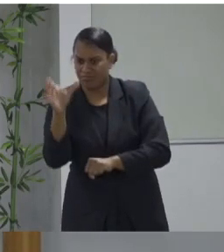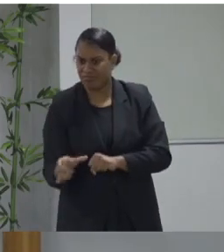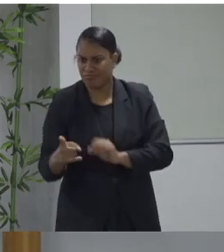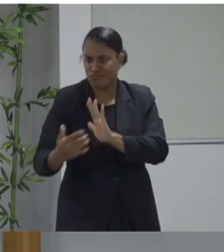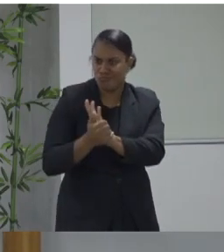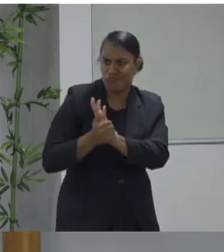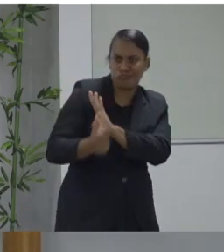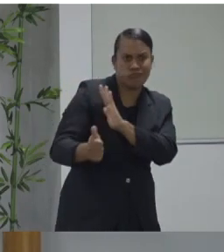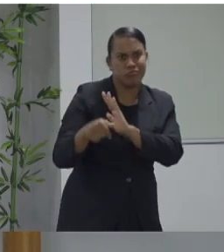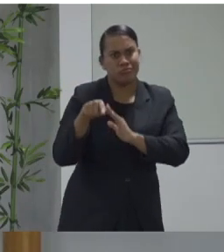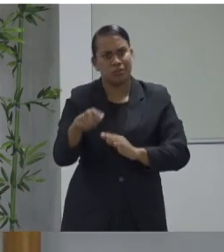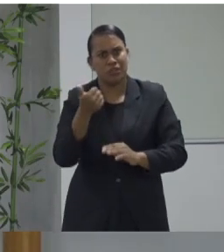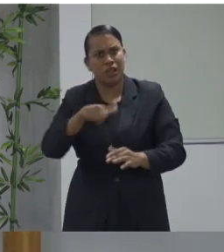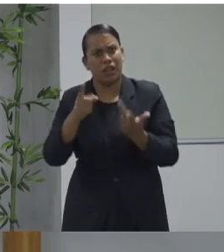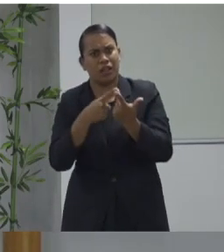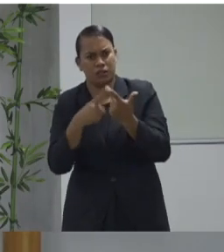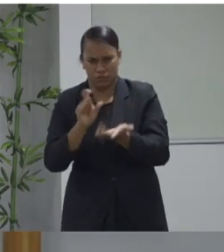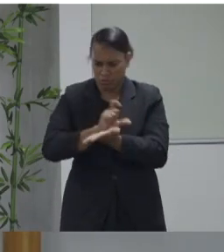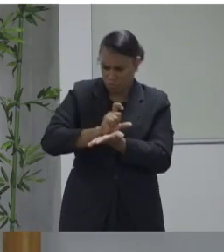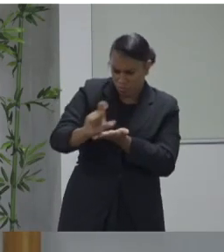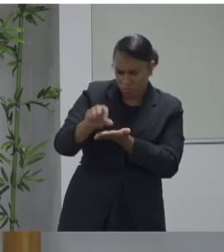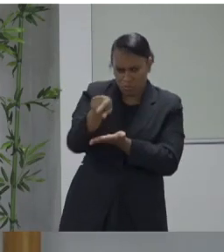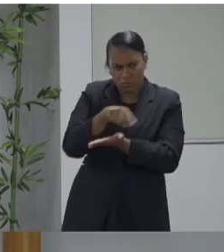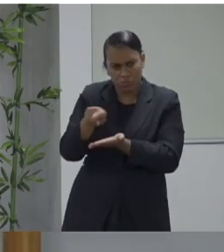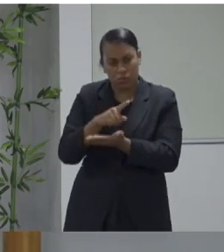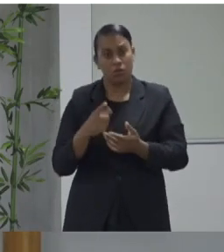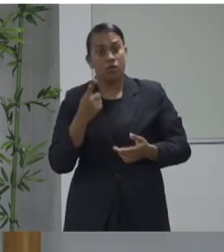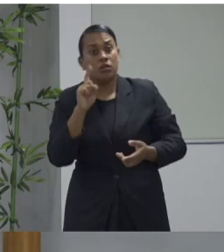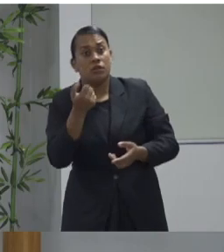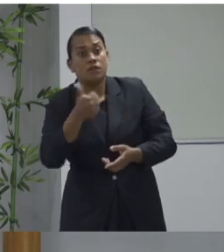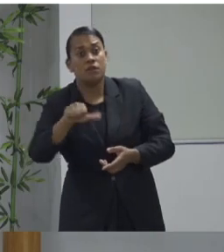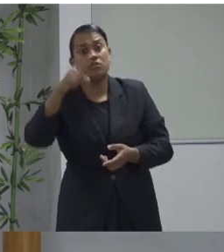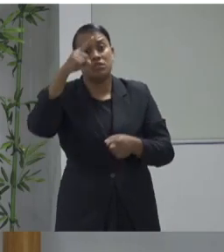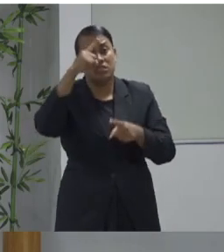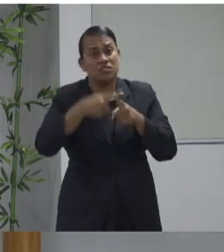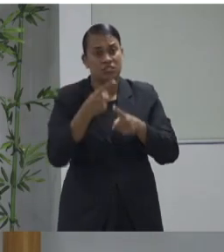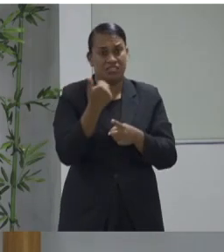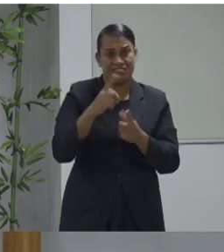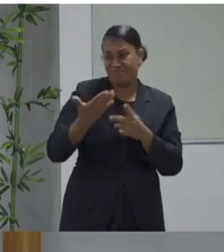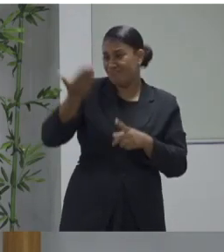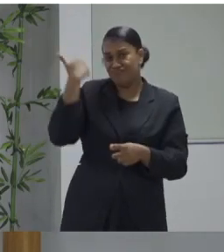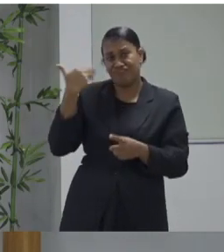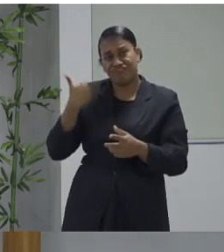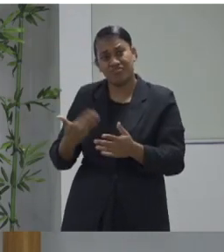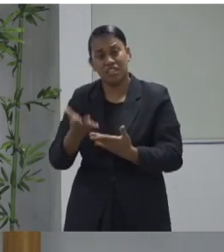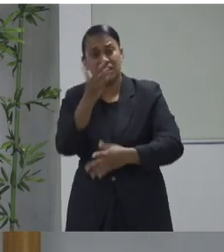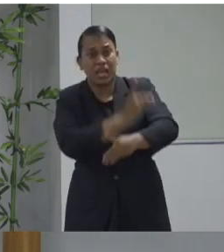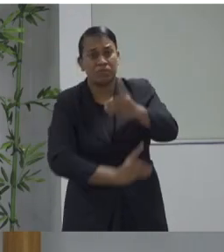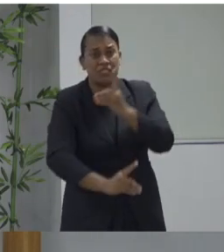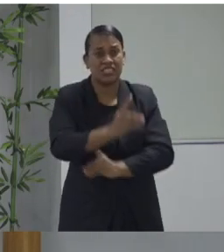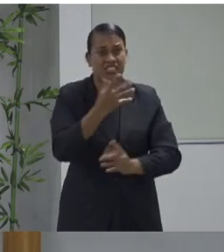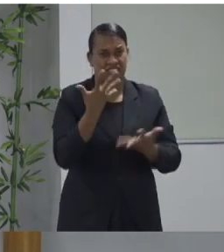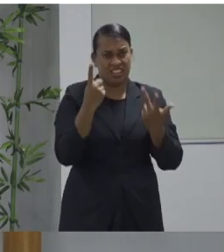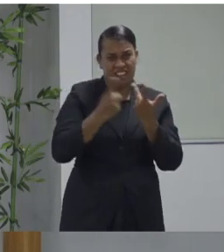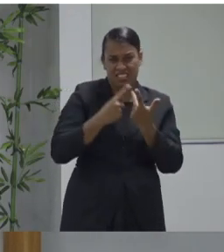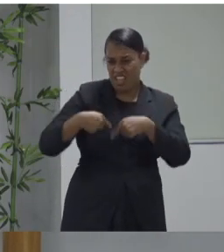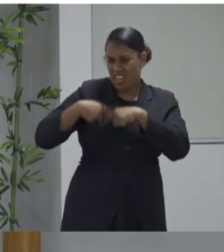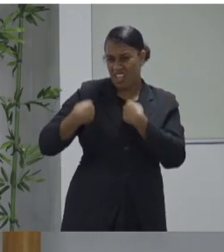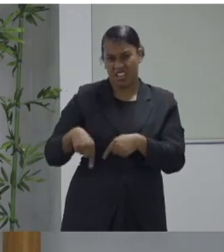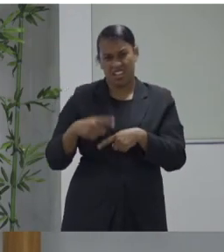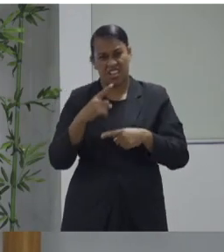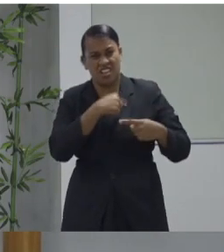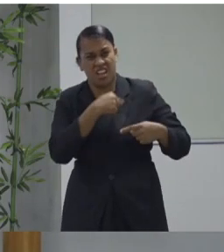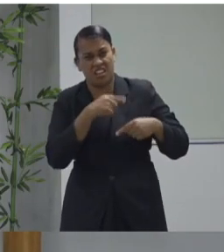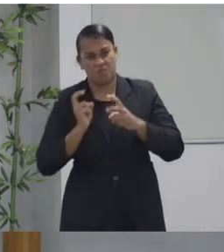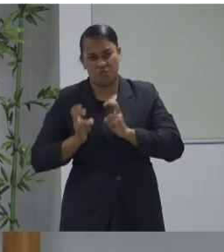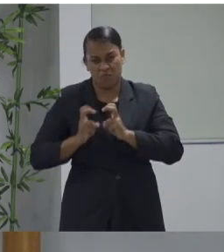clear, that those with underlying health conditions, particularly diabetes, respiratory diseases, heart conditions, and hypertension,